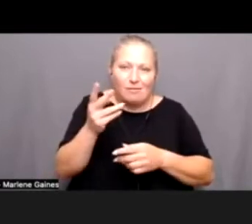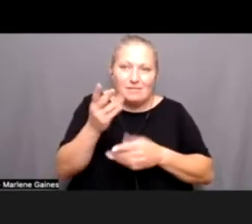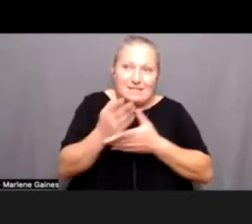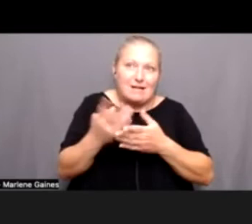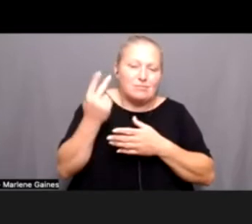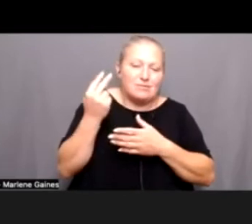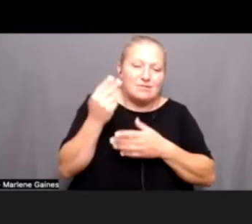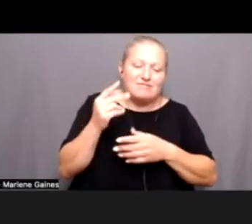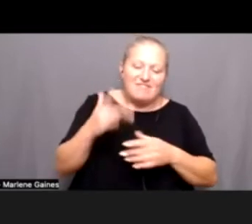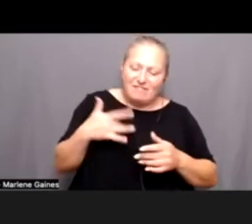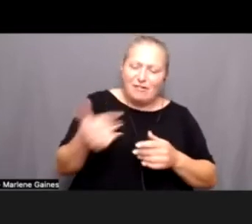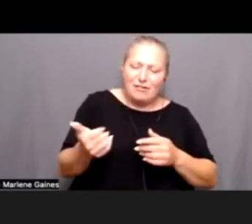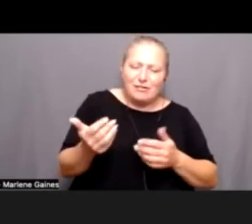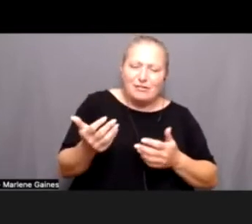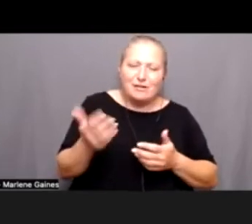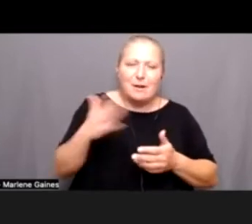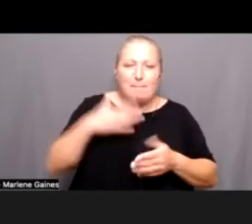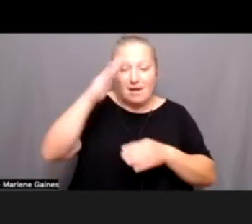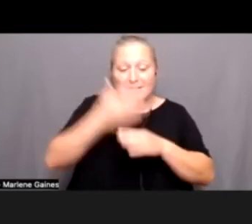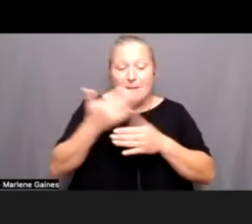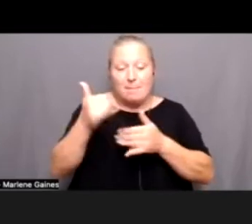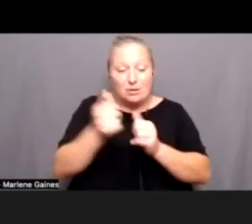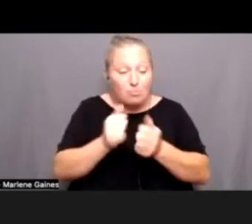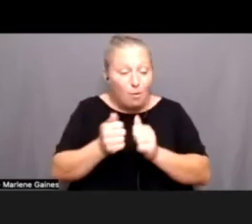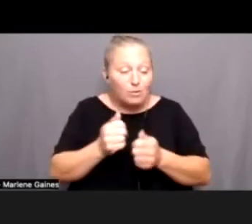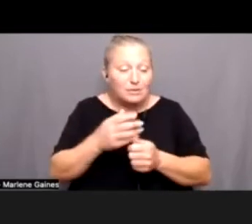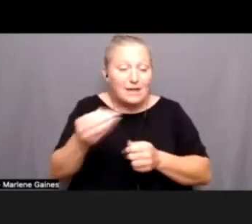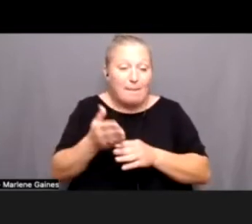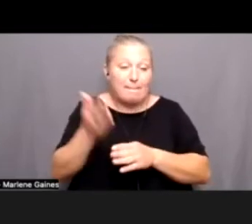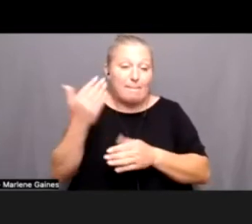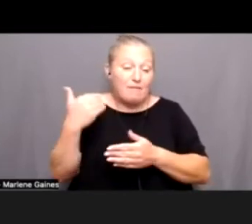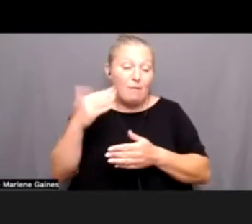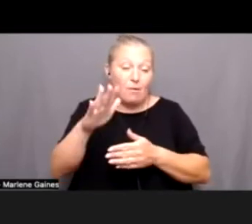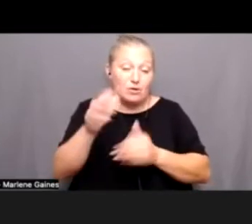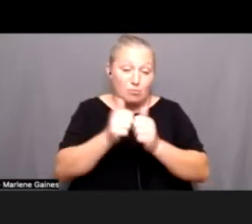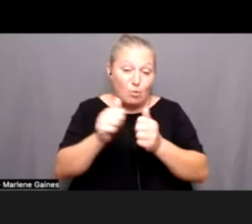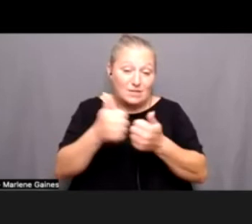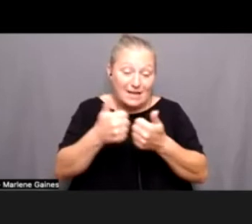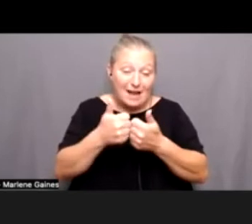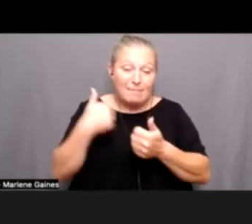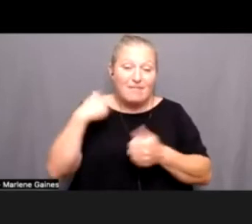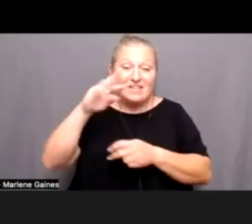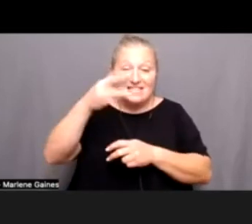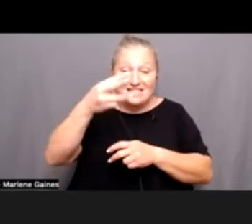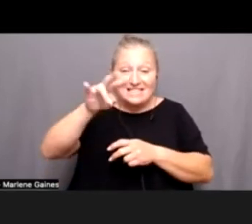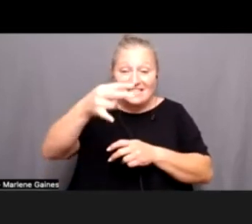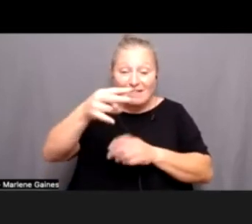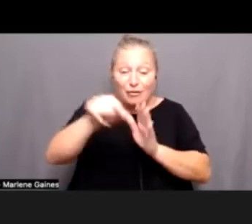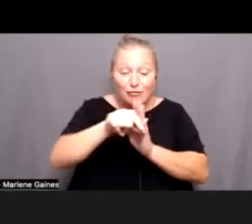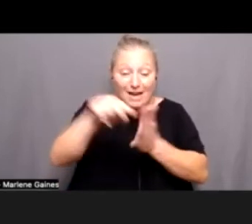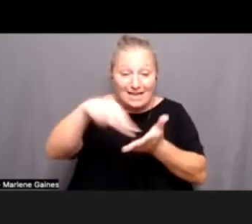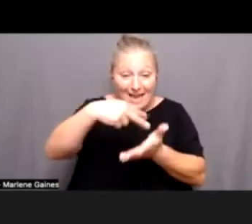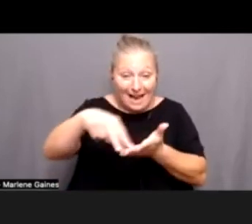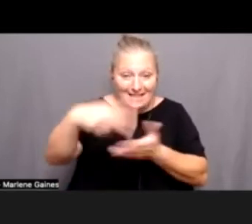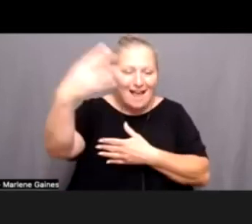it's a really good feeling. My son also plays sports, and before one of his sports games, there was a 6th and 7th grade dance, which